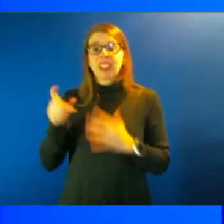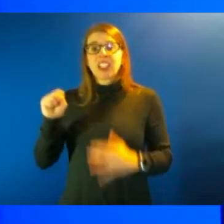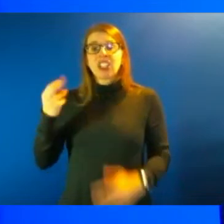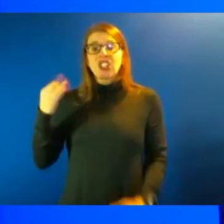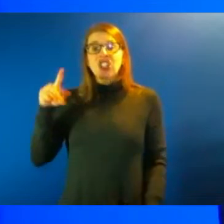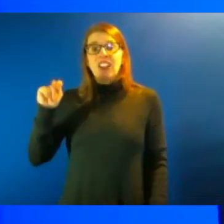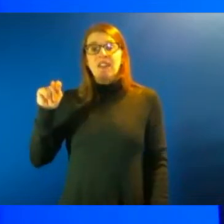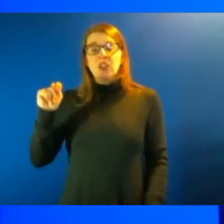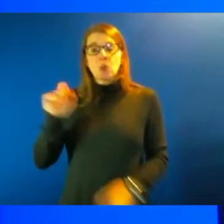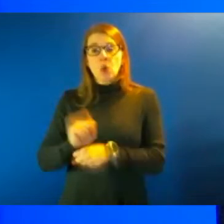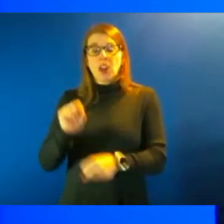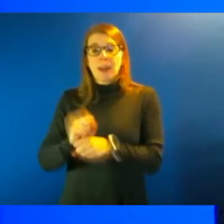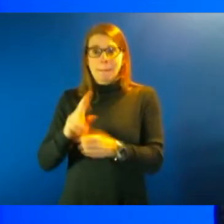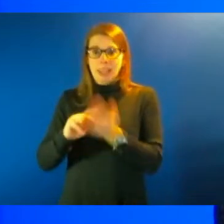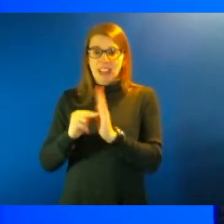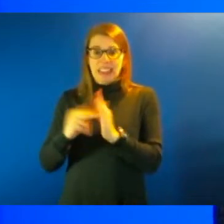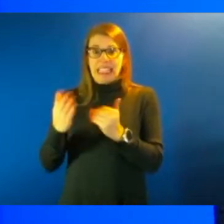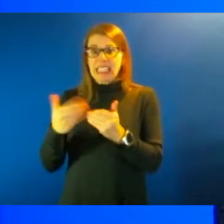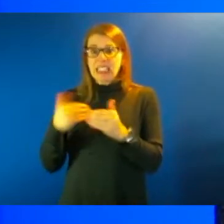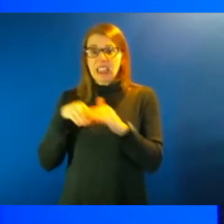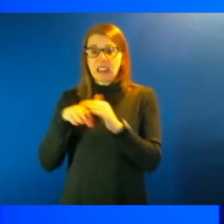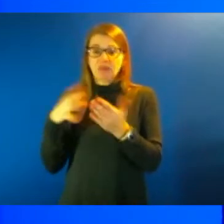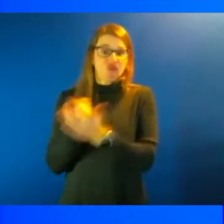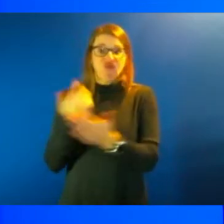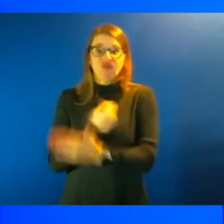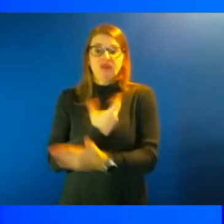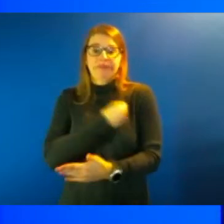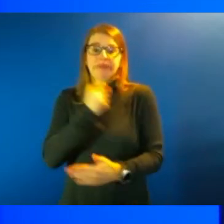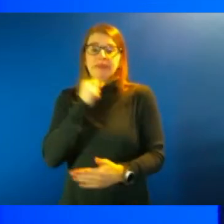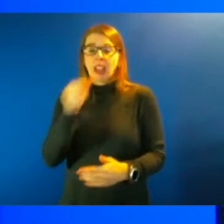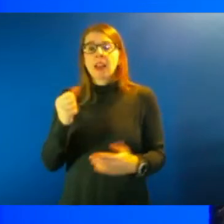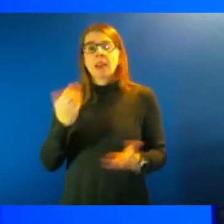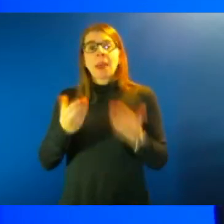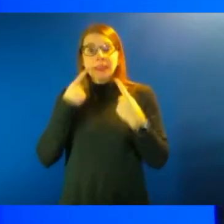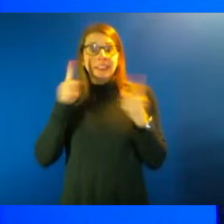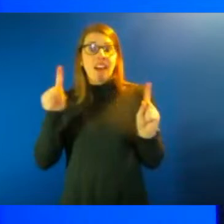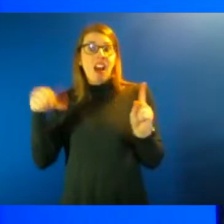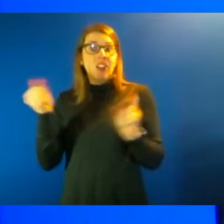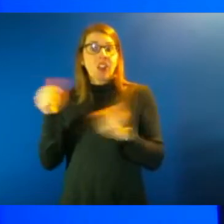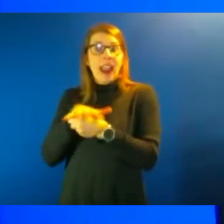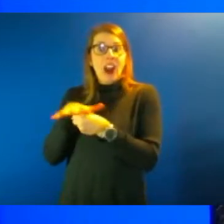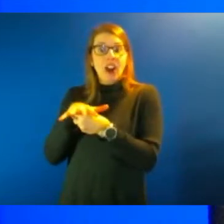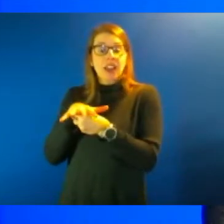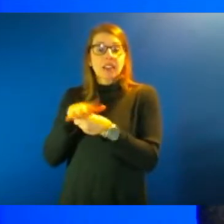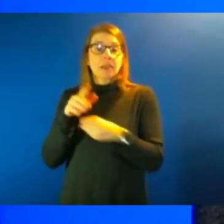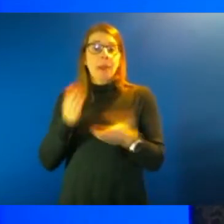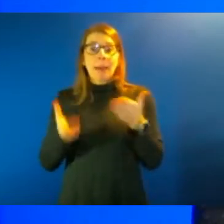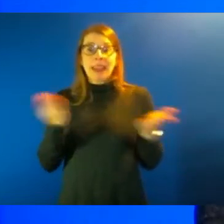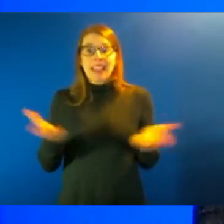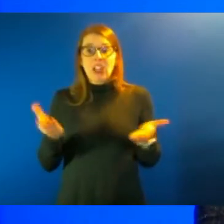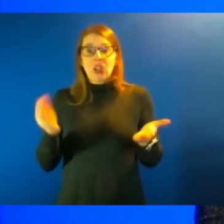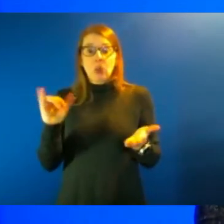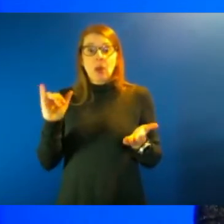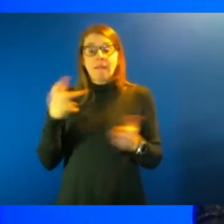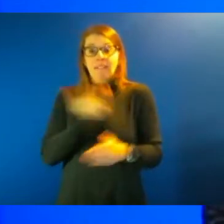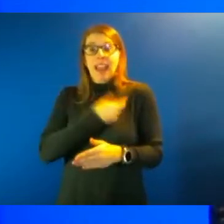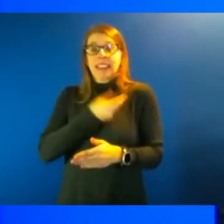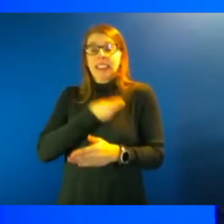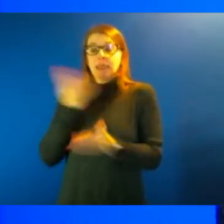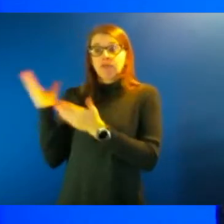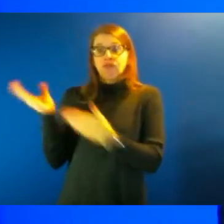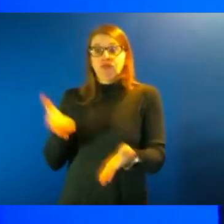that we've seen be really successful in other areas, and perhaps here too, is when vaccines can be mobilized and taken to the